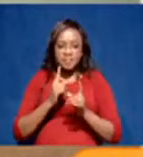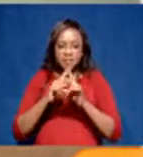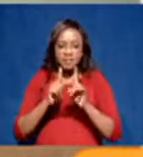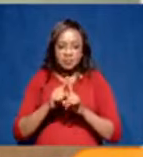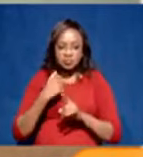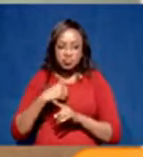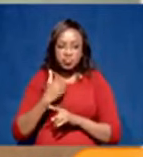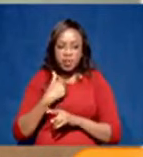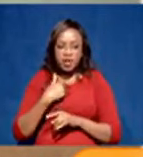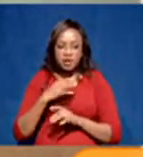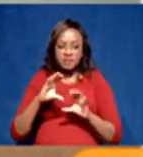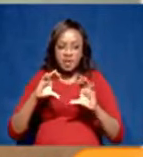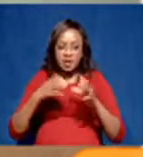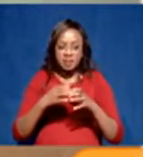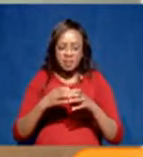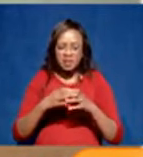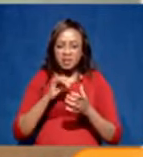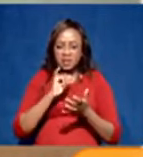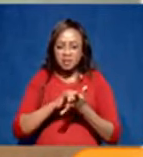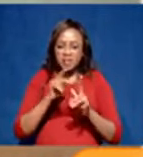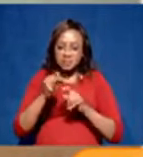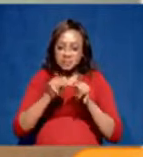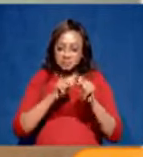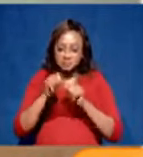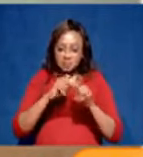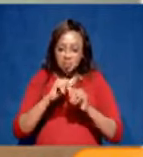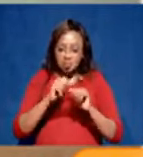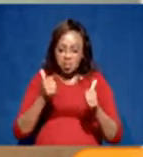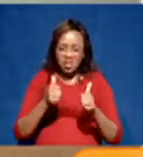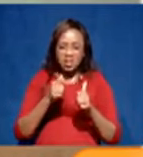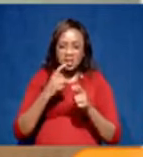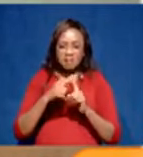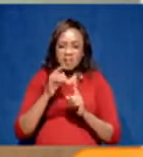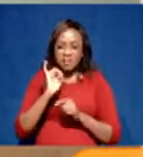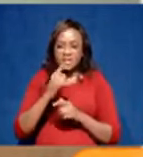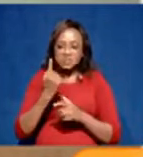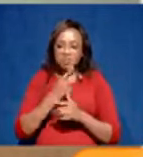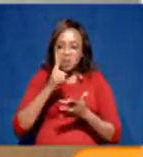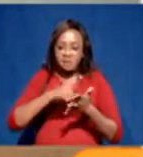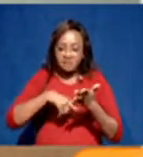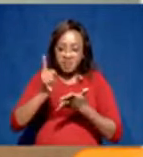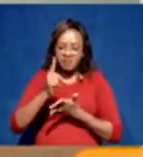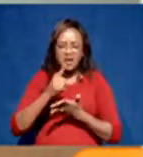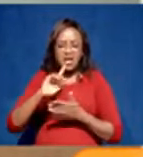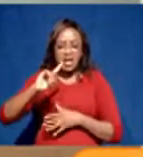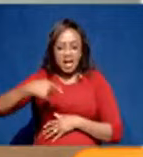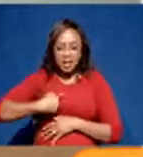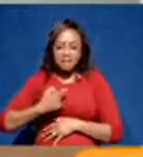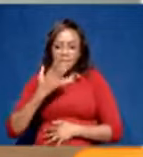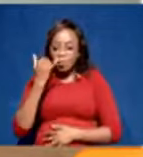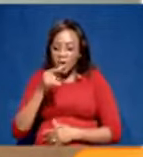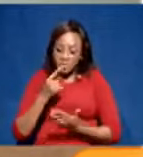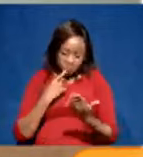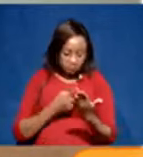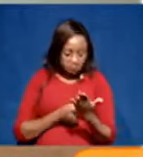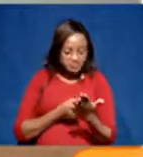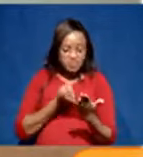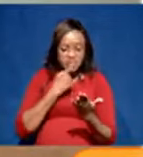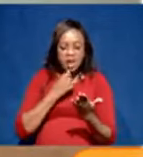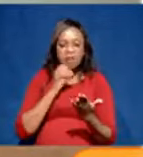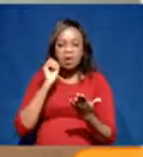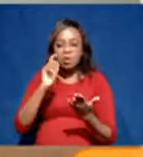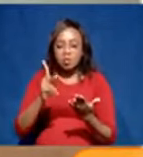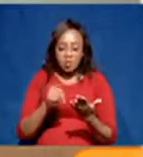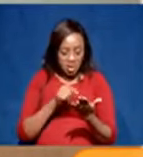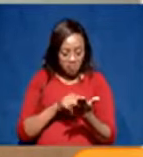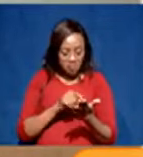is regulated by the insurance regulatory authority that then just verifies claim, looks at a prescription and says, okay, this was the prescription or